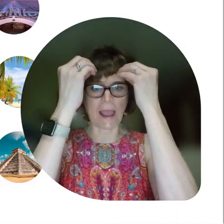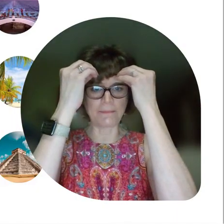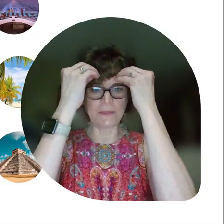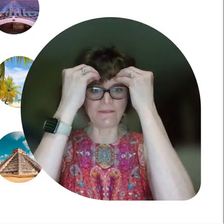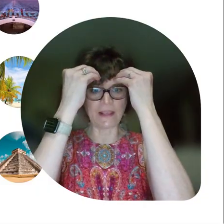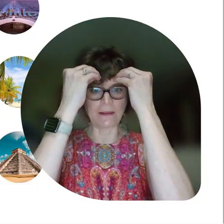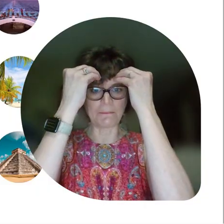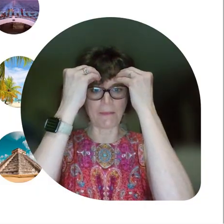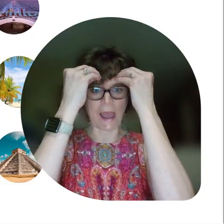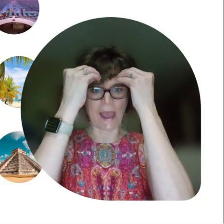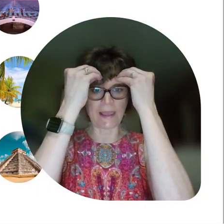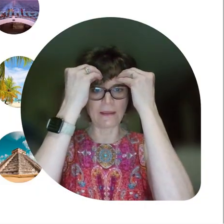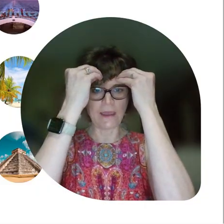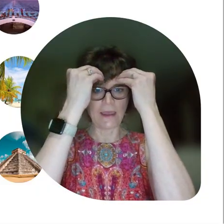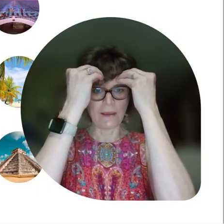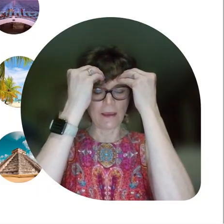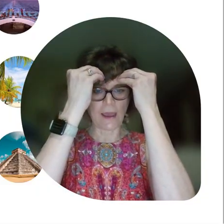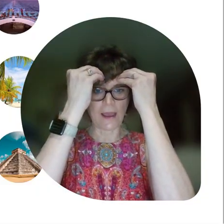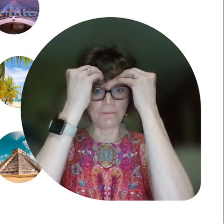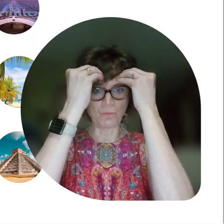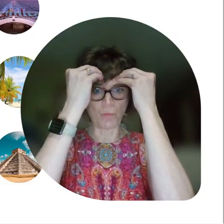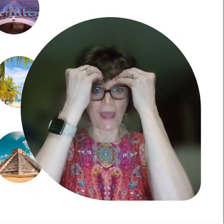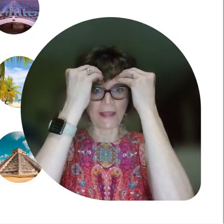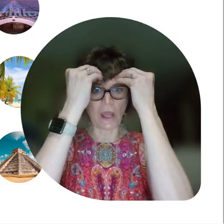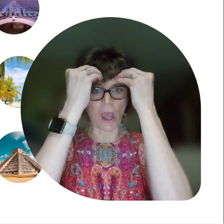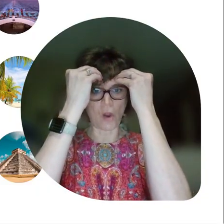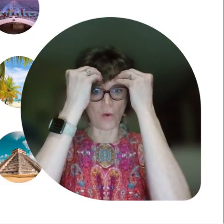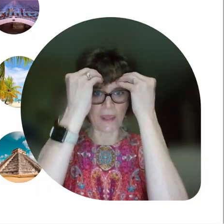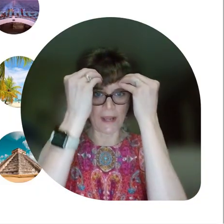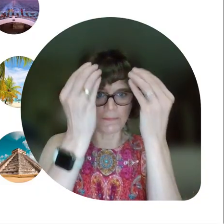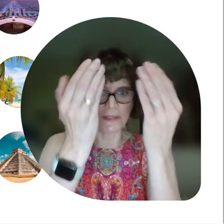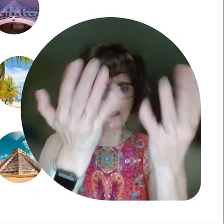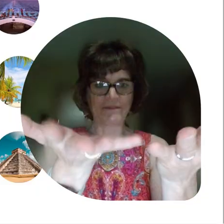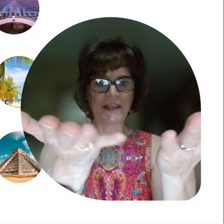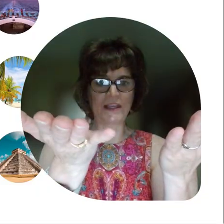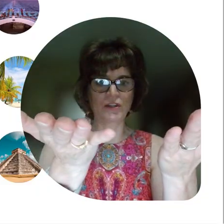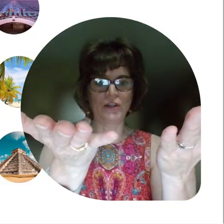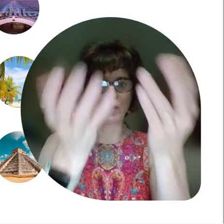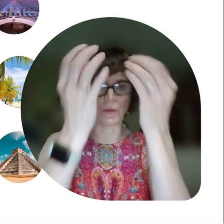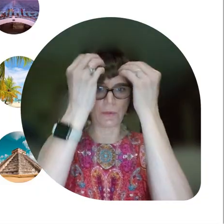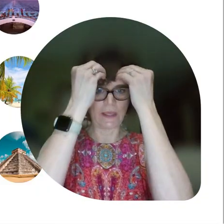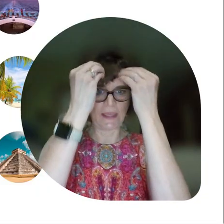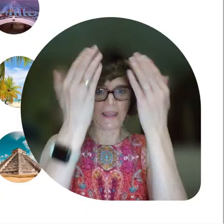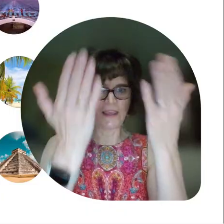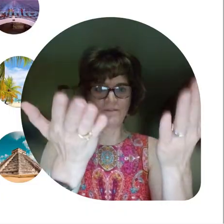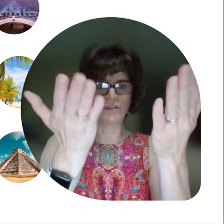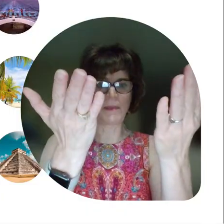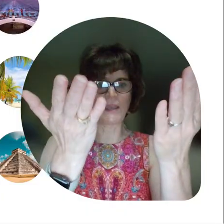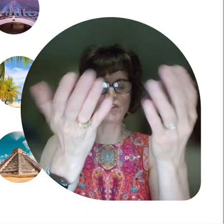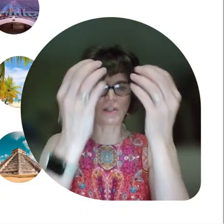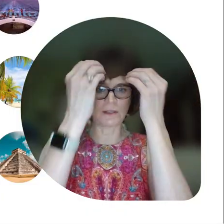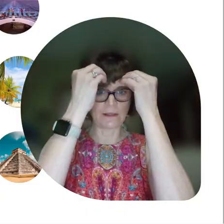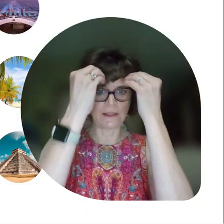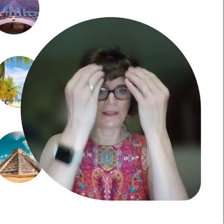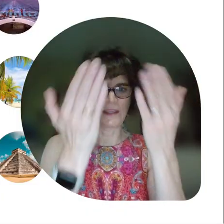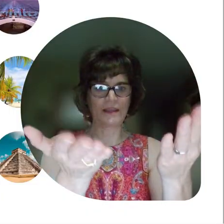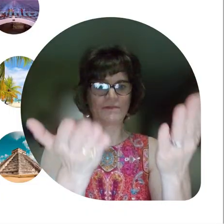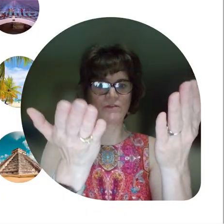like I'm giving my what I know, and I'm giving it to you.